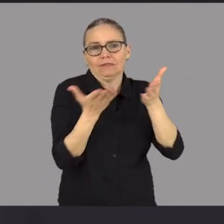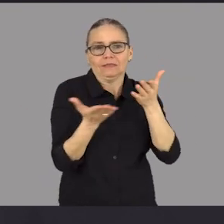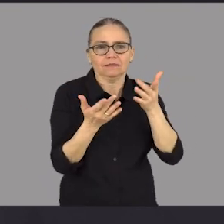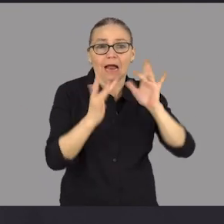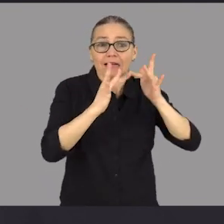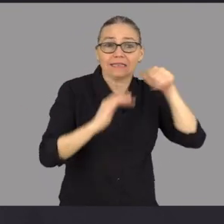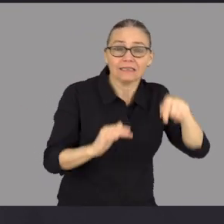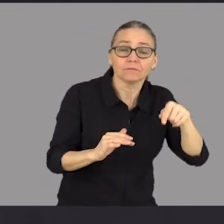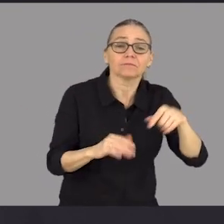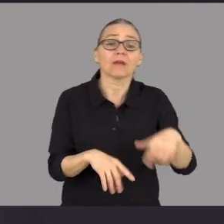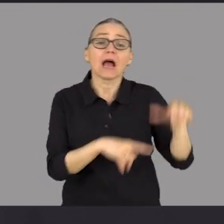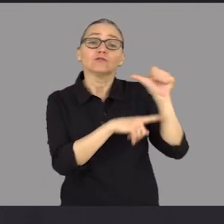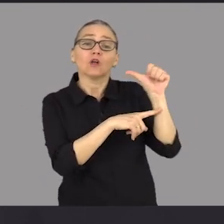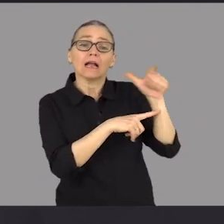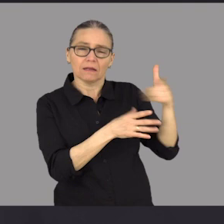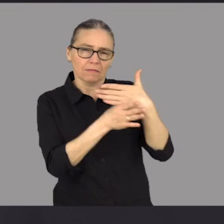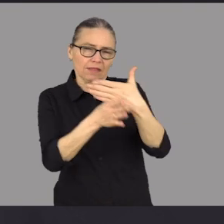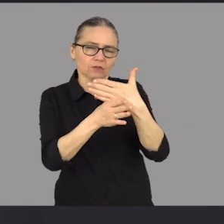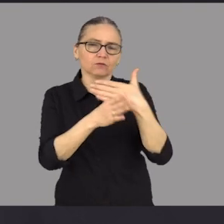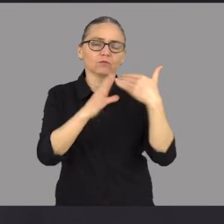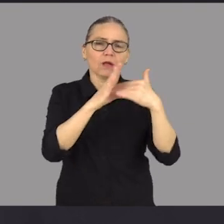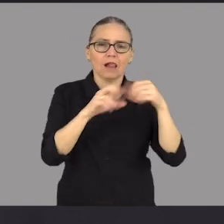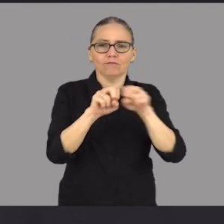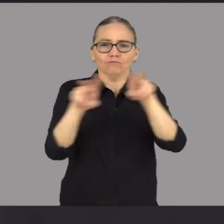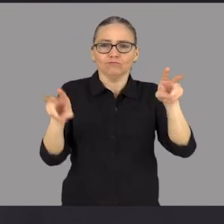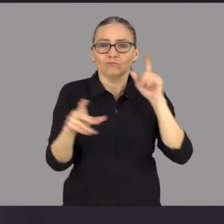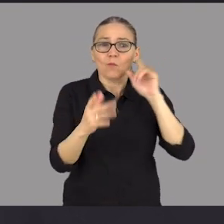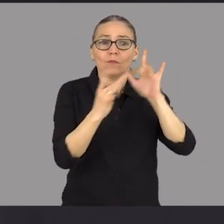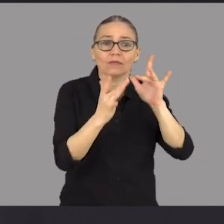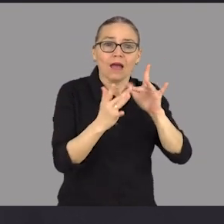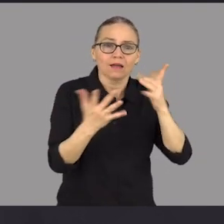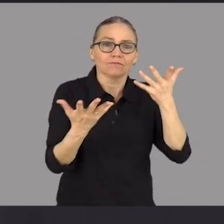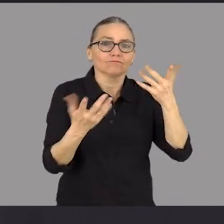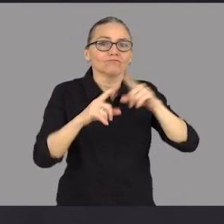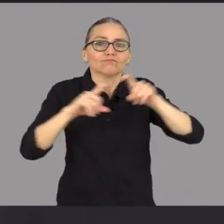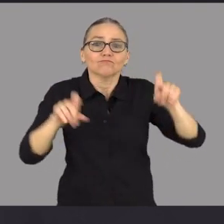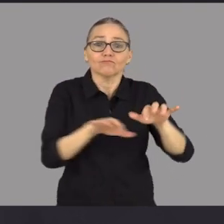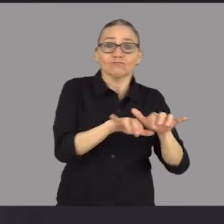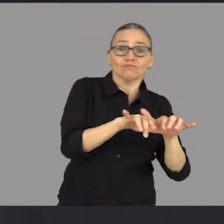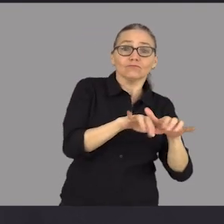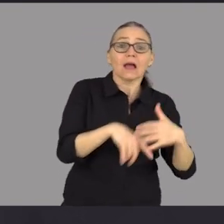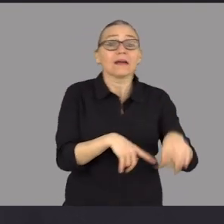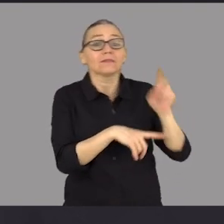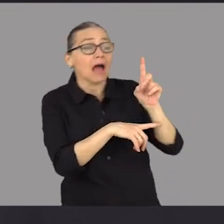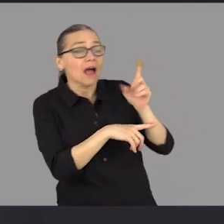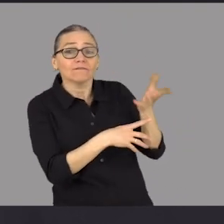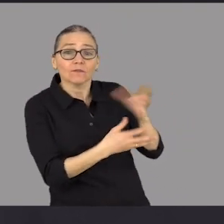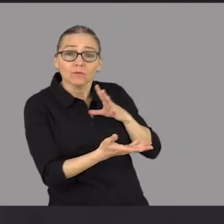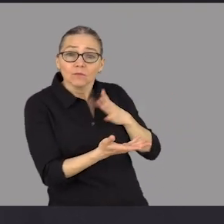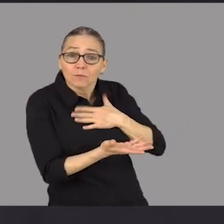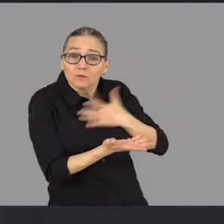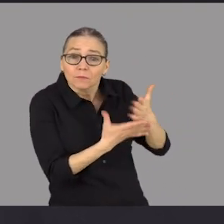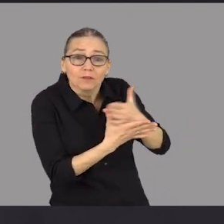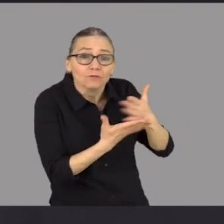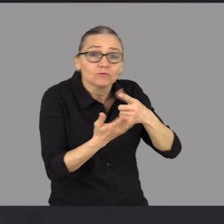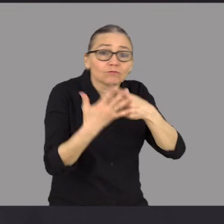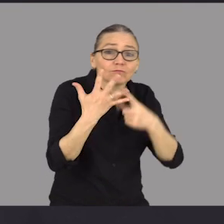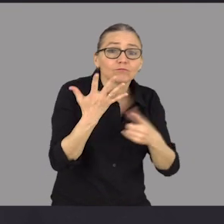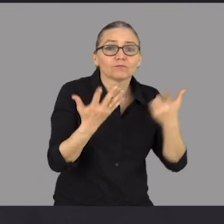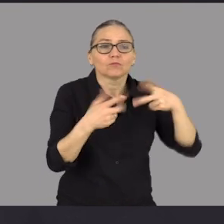Please contact us at any time for more information or to connect with the local service provider in your